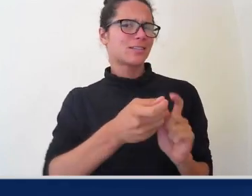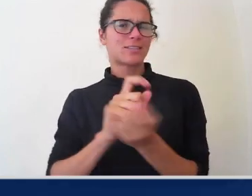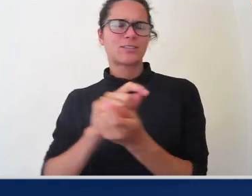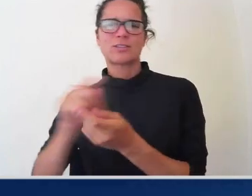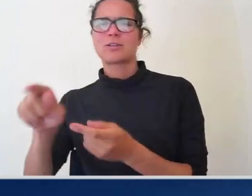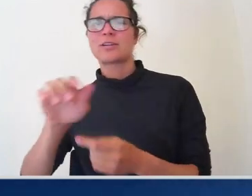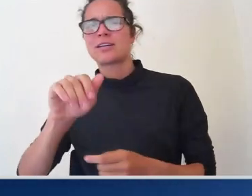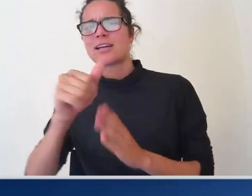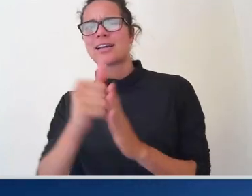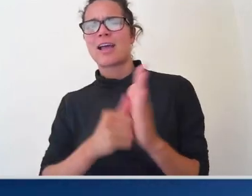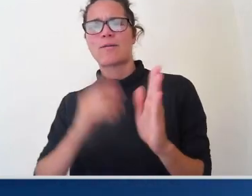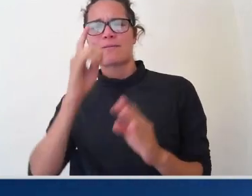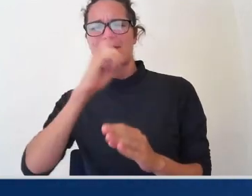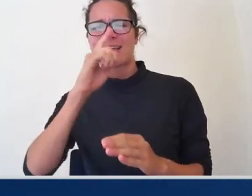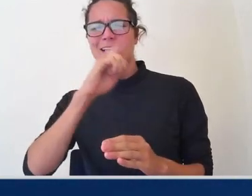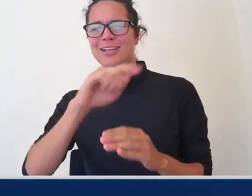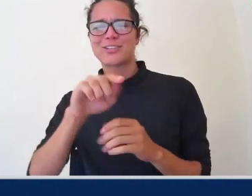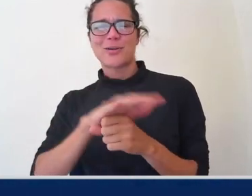sure.